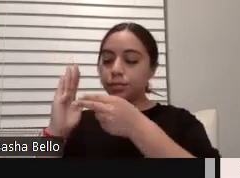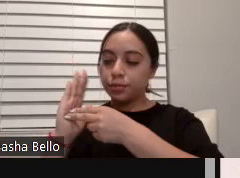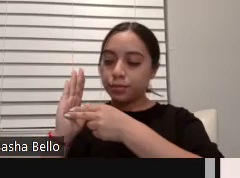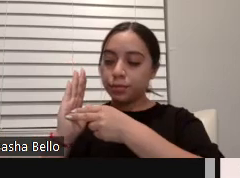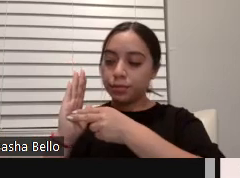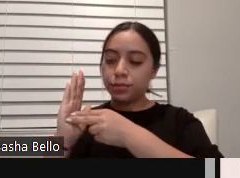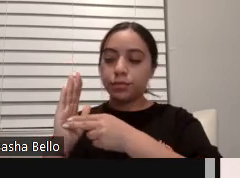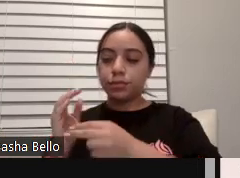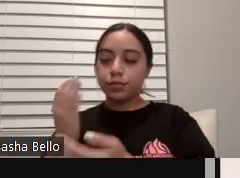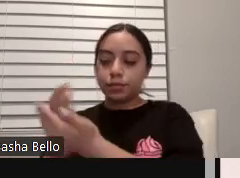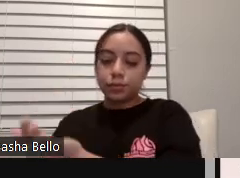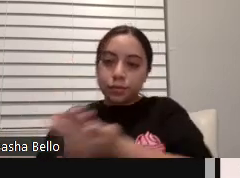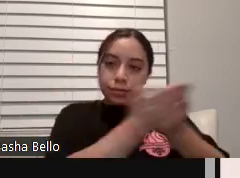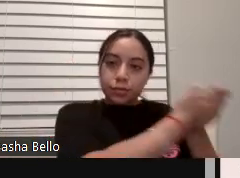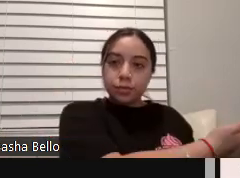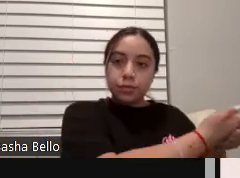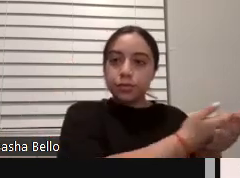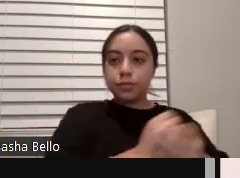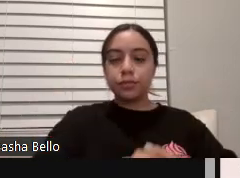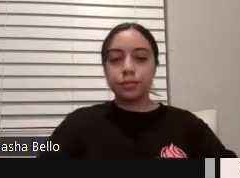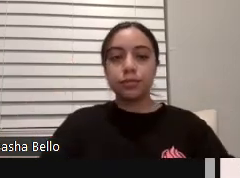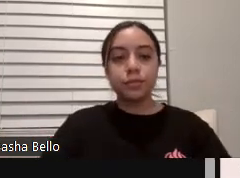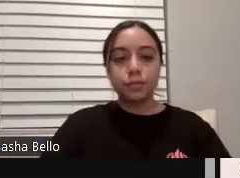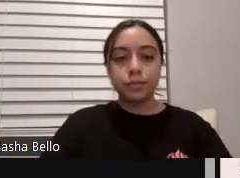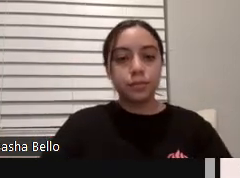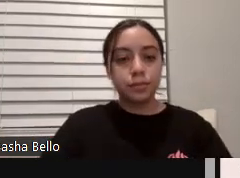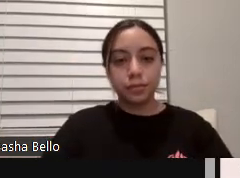been sent but not seen by the receiver.